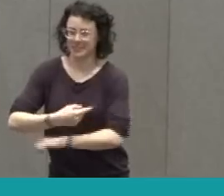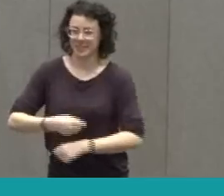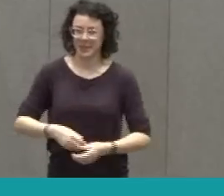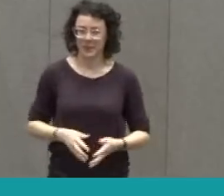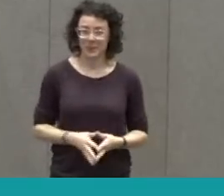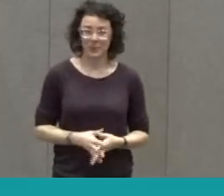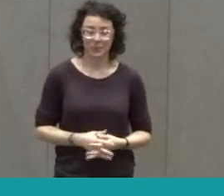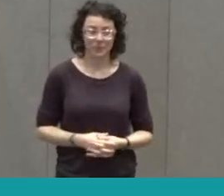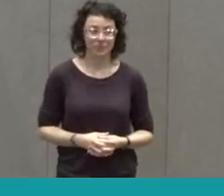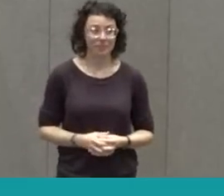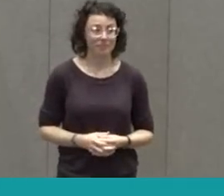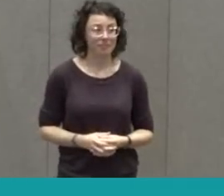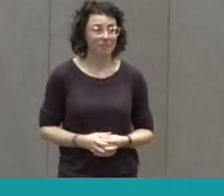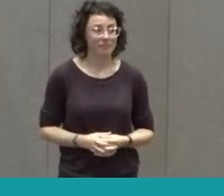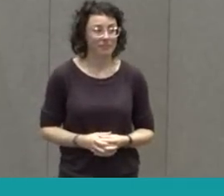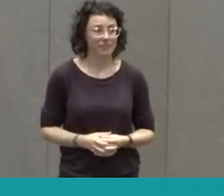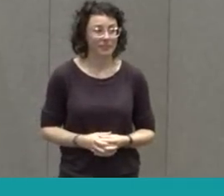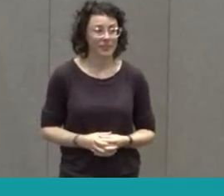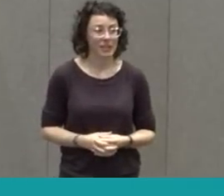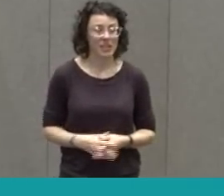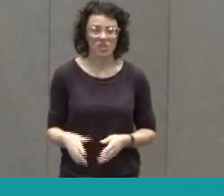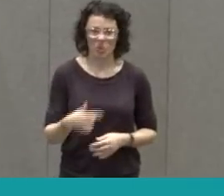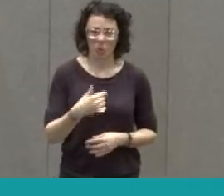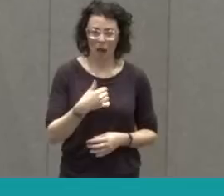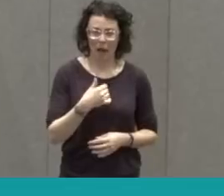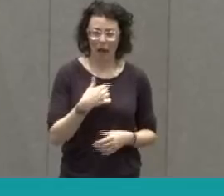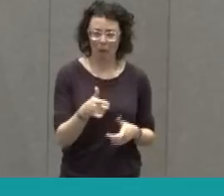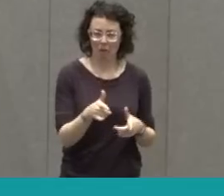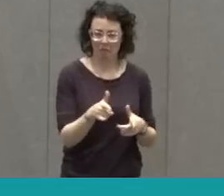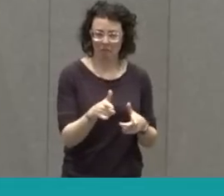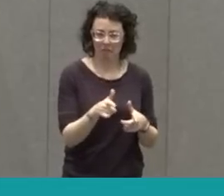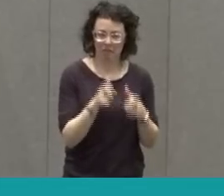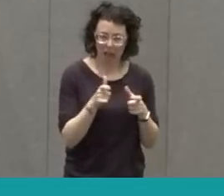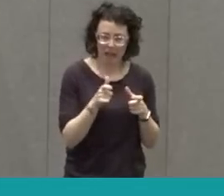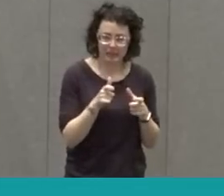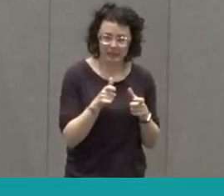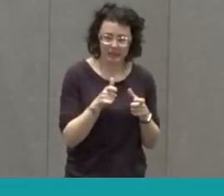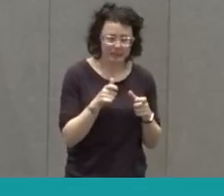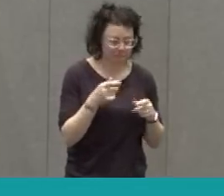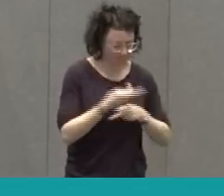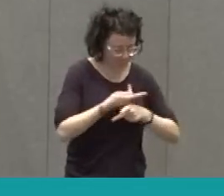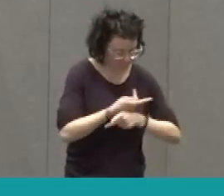While I do my calculation really fast.